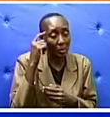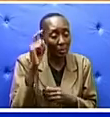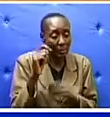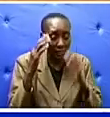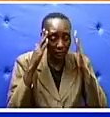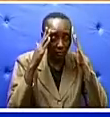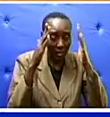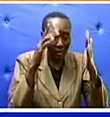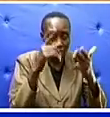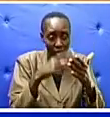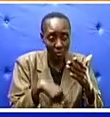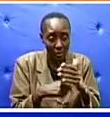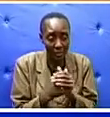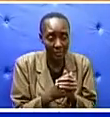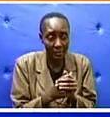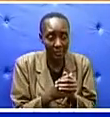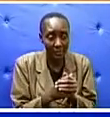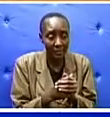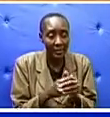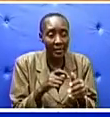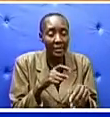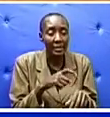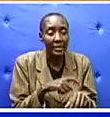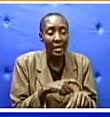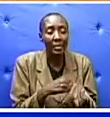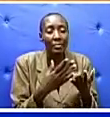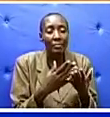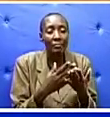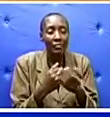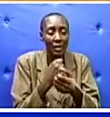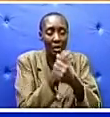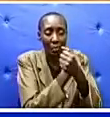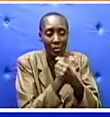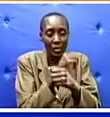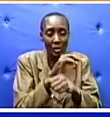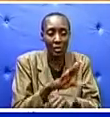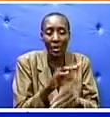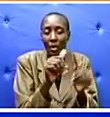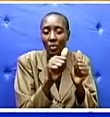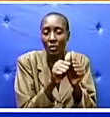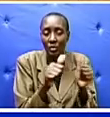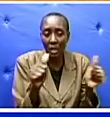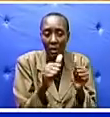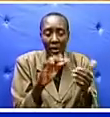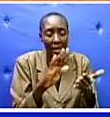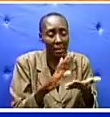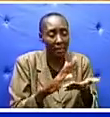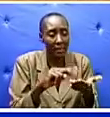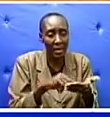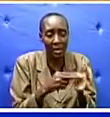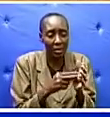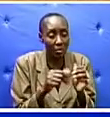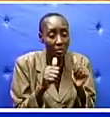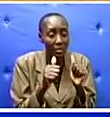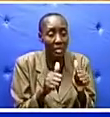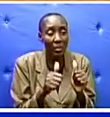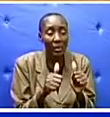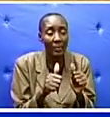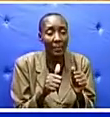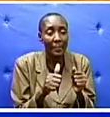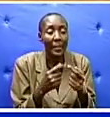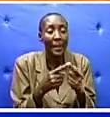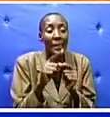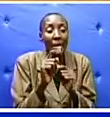on is, as long as your viral load and your immune system is very guarded, then you're good to go. But you know, like, we need